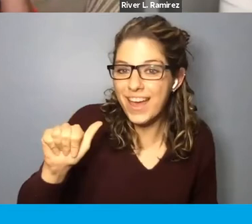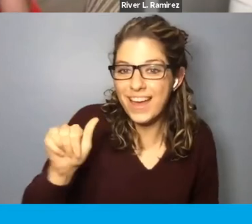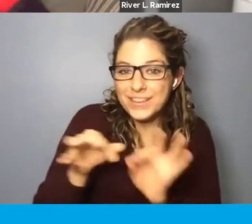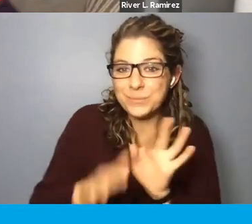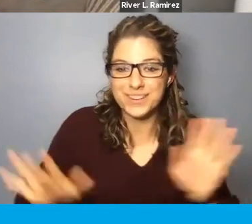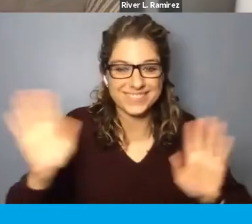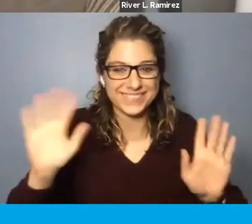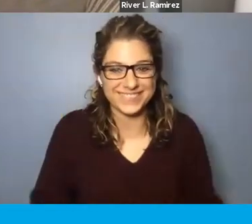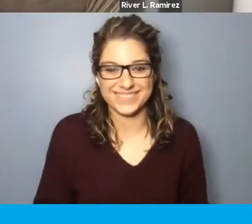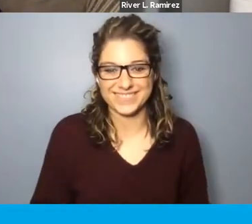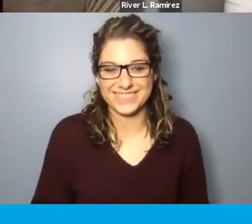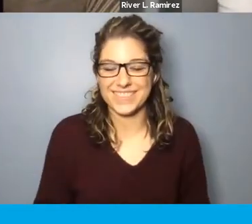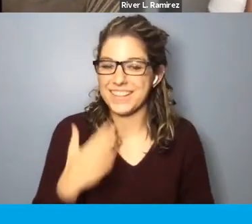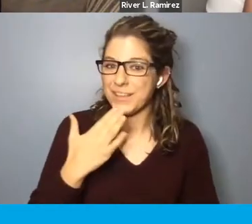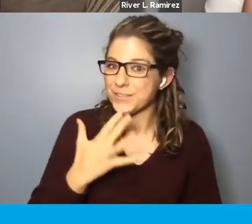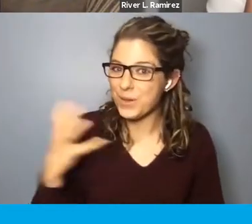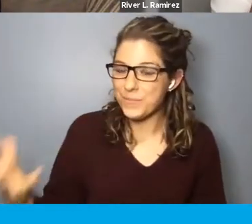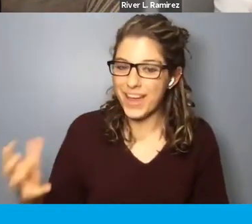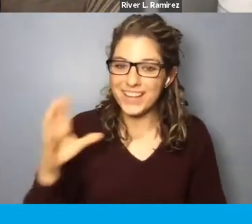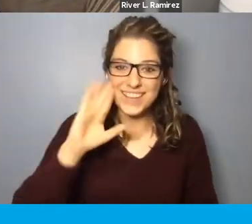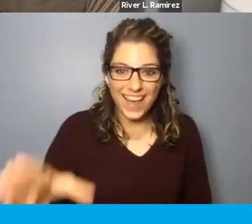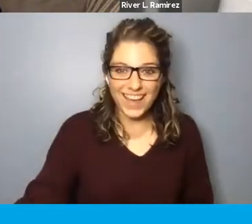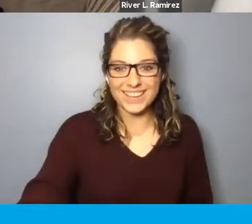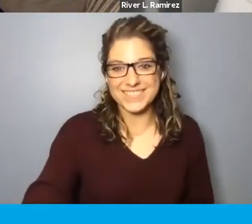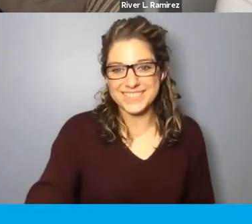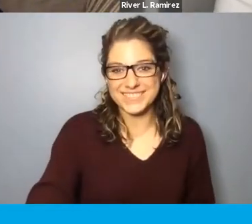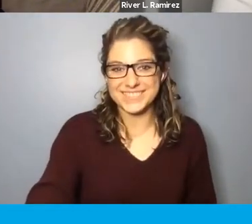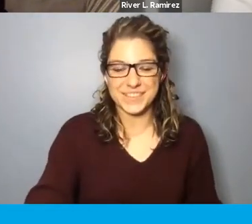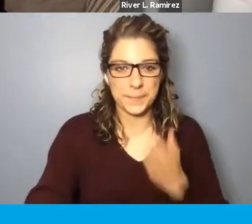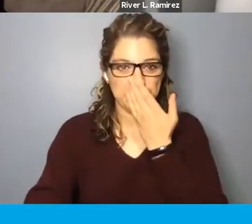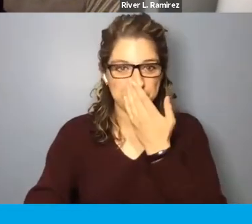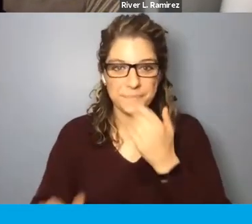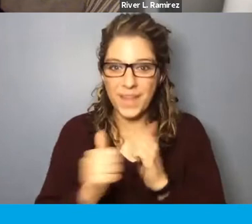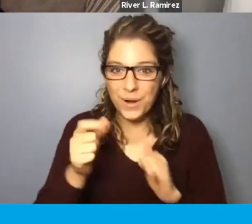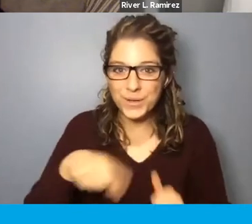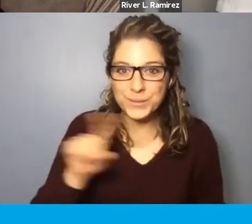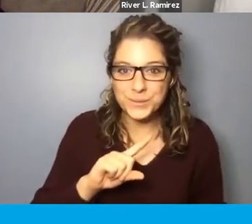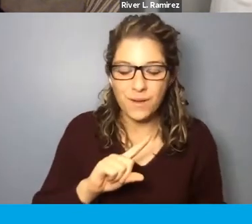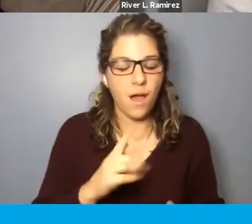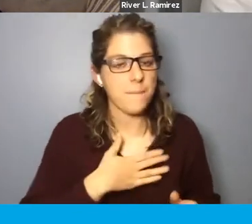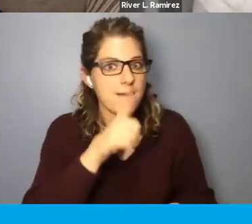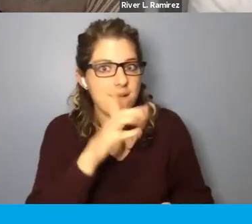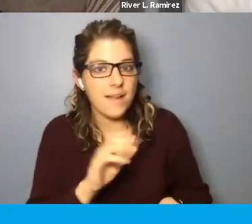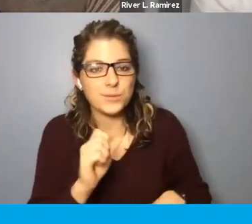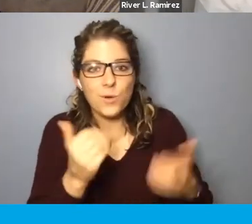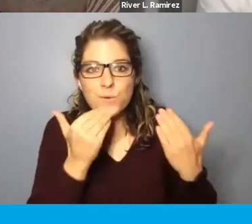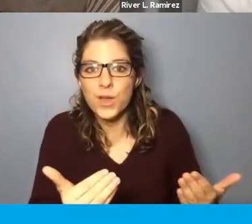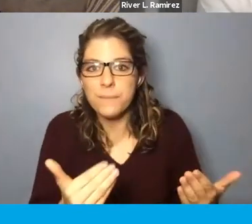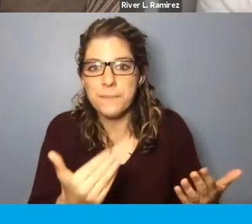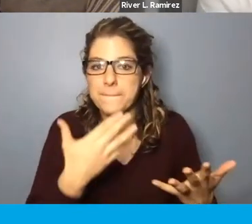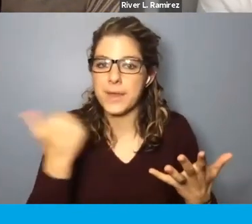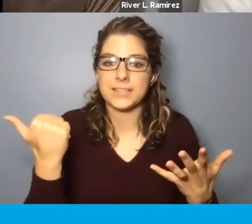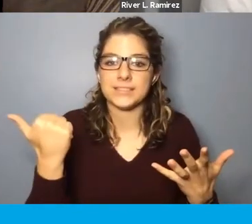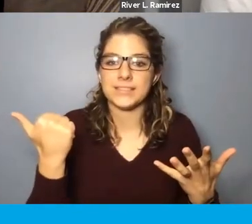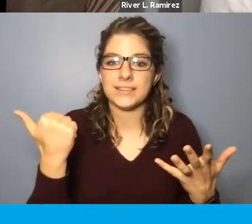interpreter. Yeah, thank you so much. Hi. Hi. How are you? Oh my God, I'm so good. I'm doing my best Terry Gross. I'm